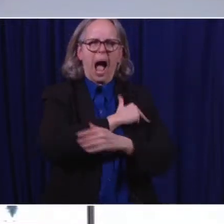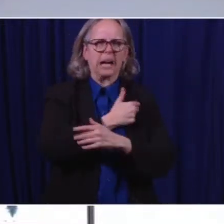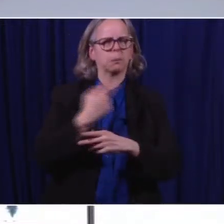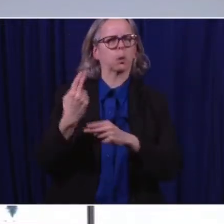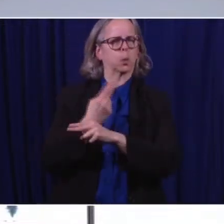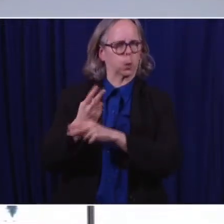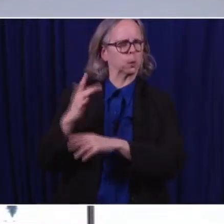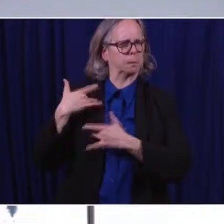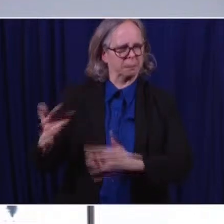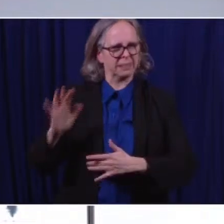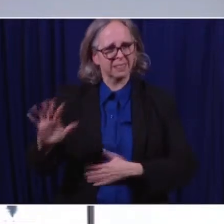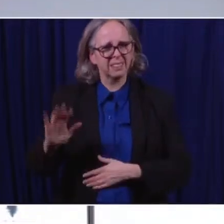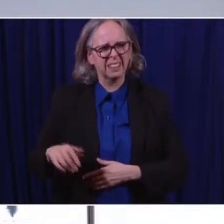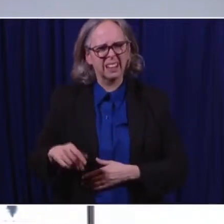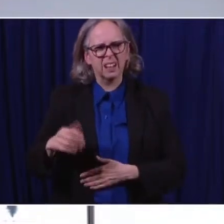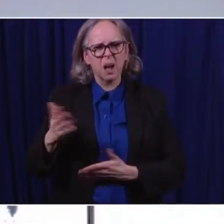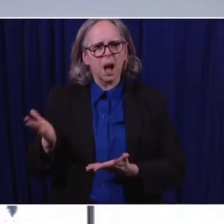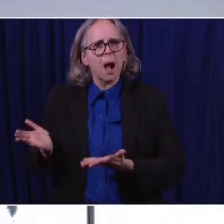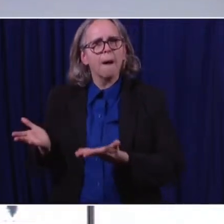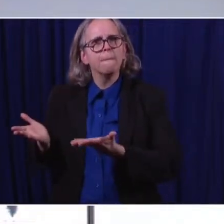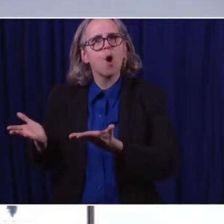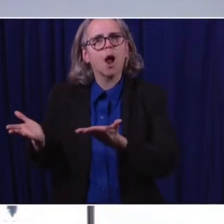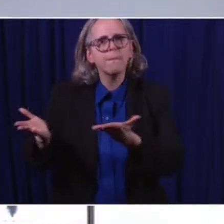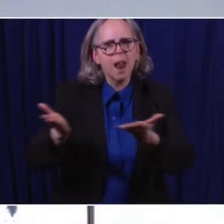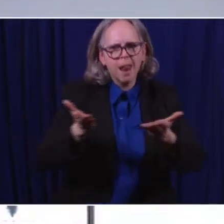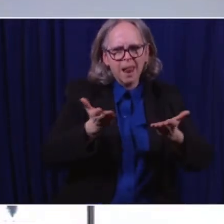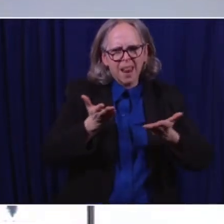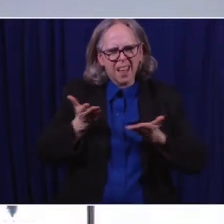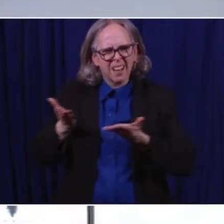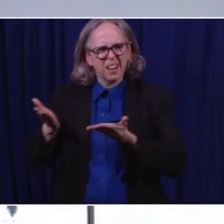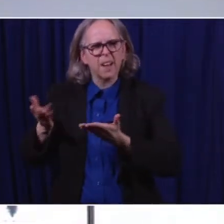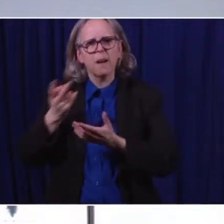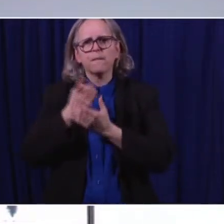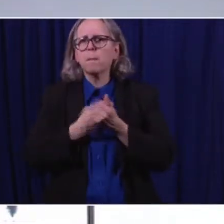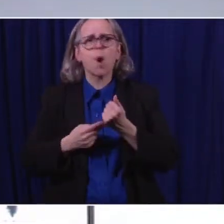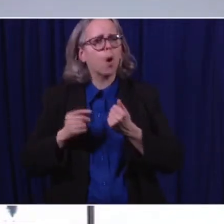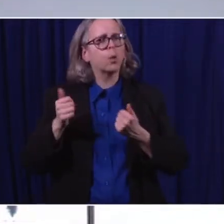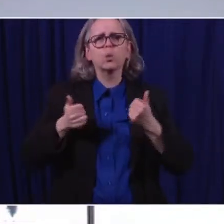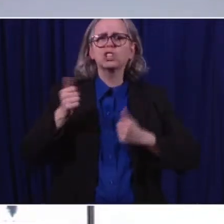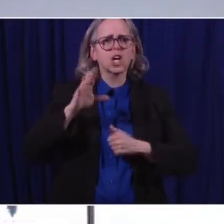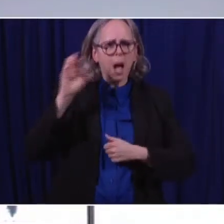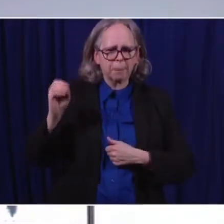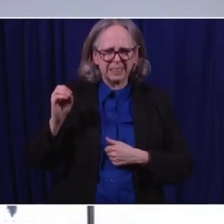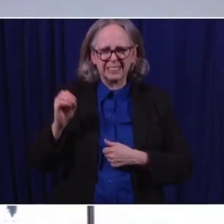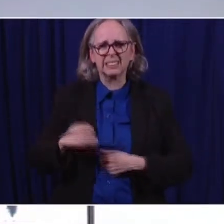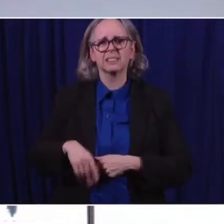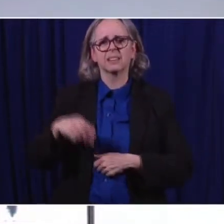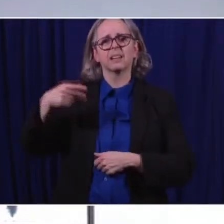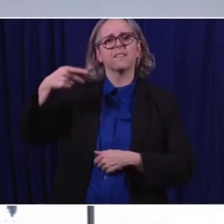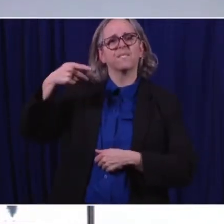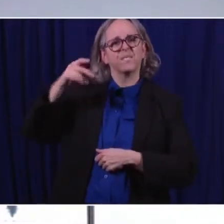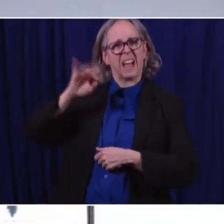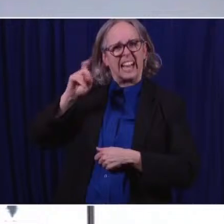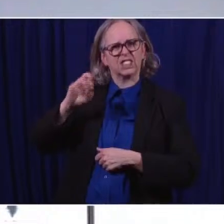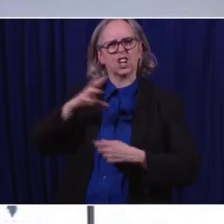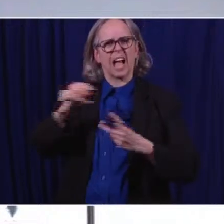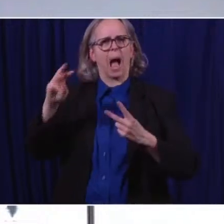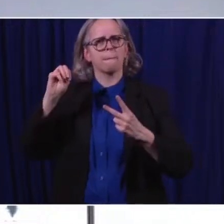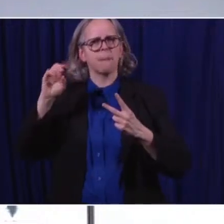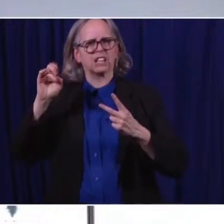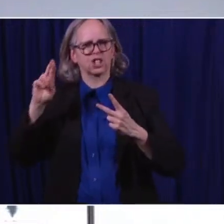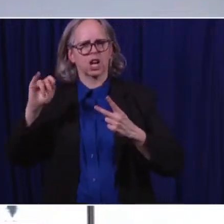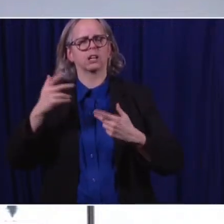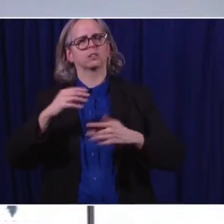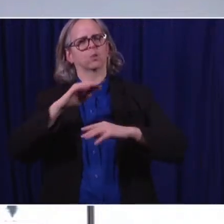both Moderna and Pfizer vaccines. They're cold enough to serve both. This freezer can